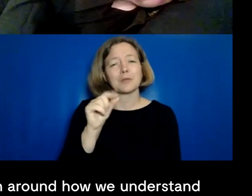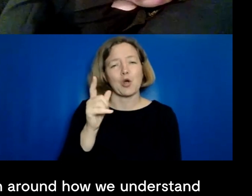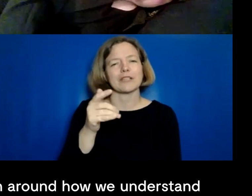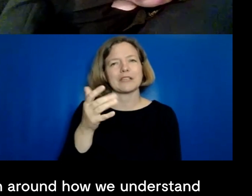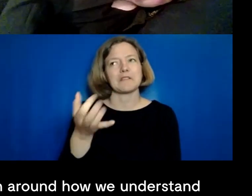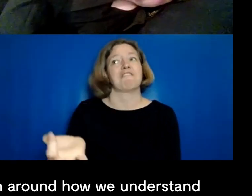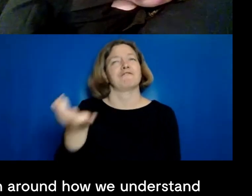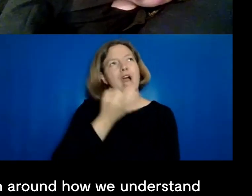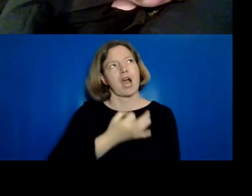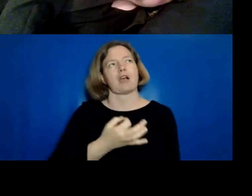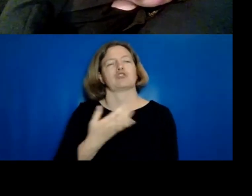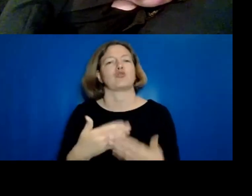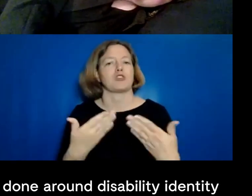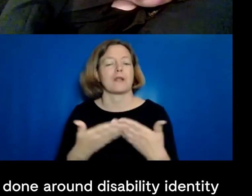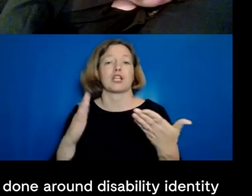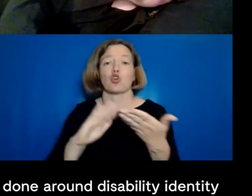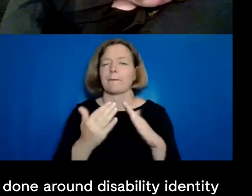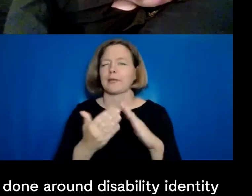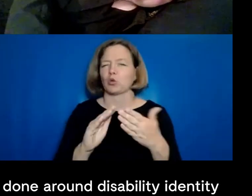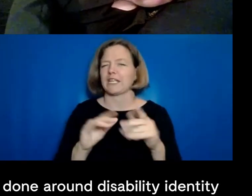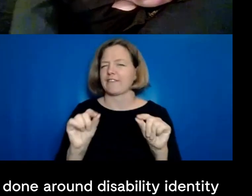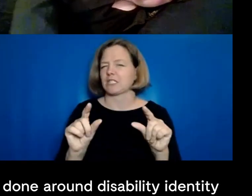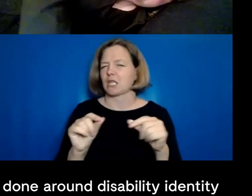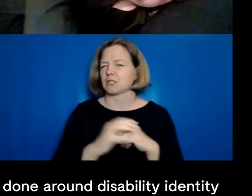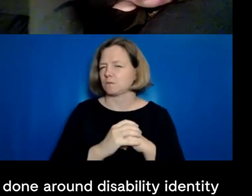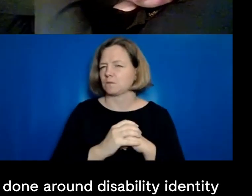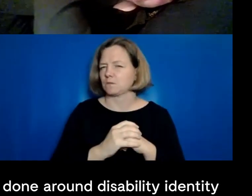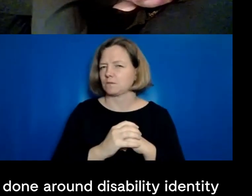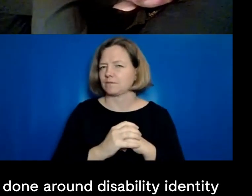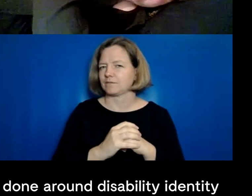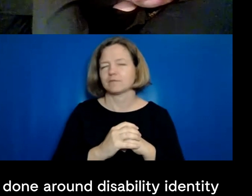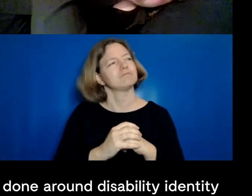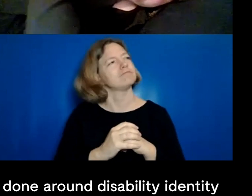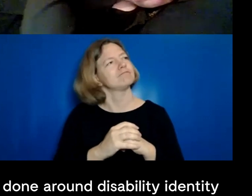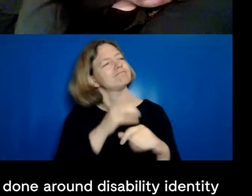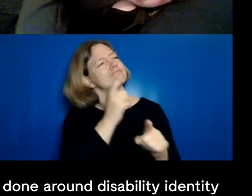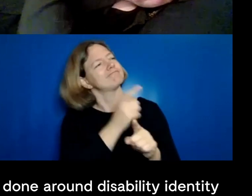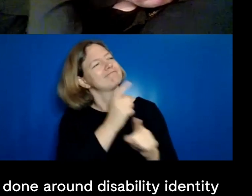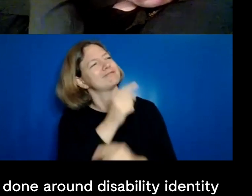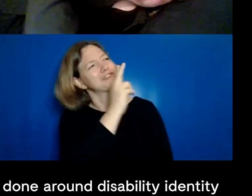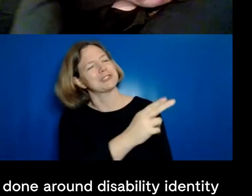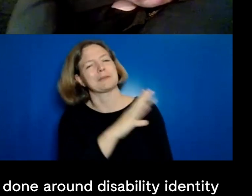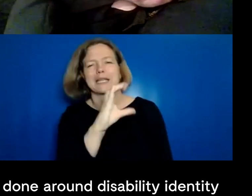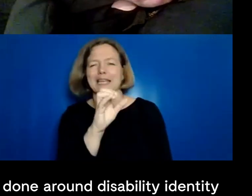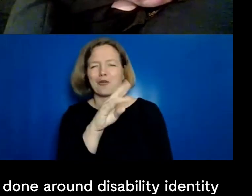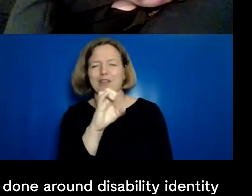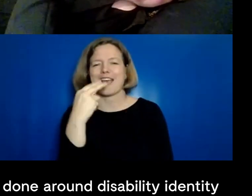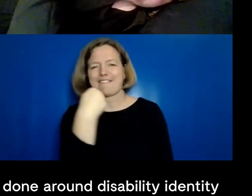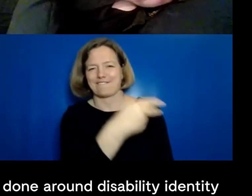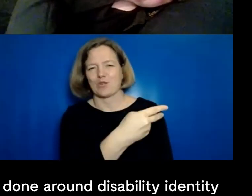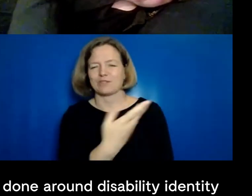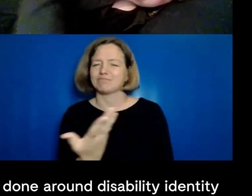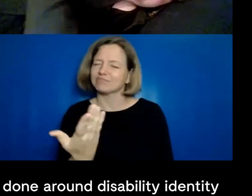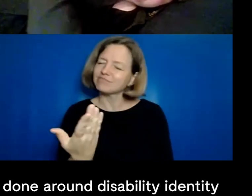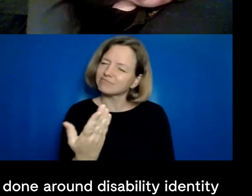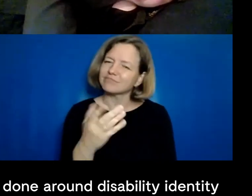community, or Right. Yeah, given kind of the unsettling we've done around disability identity